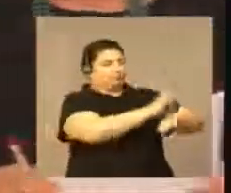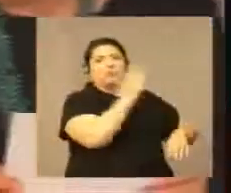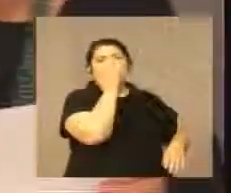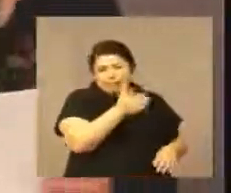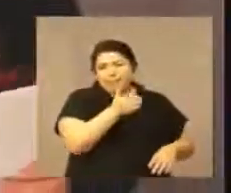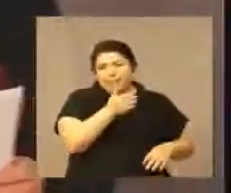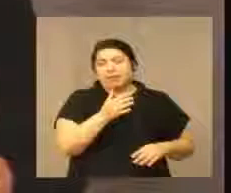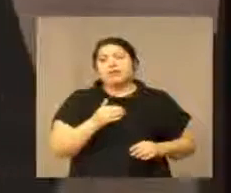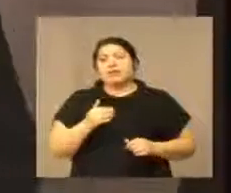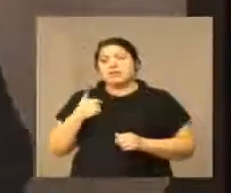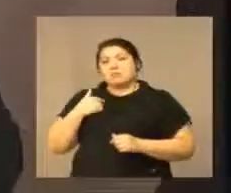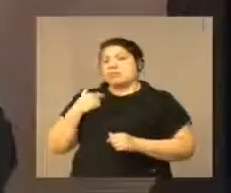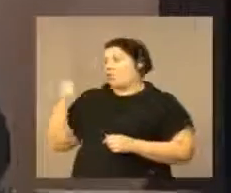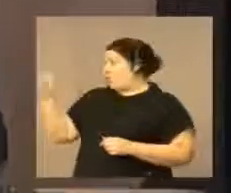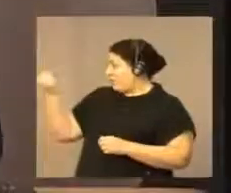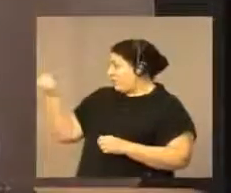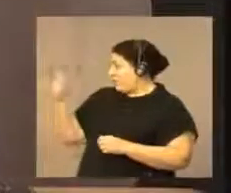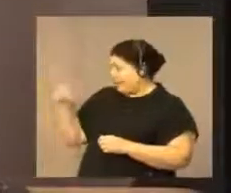and we'll get you some water.